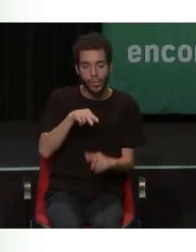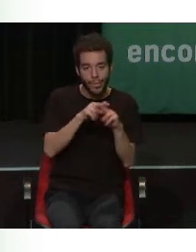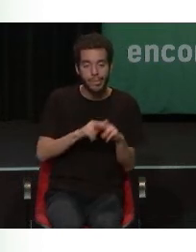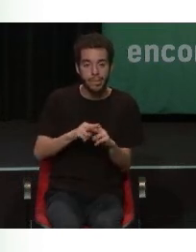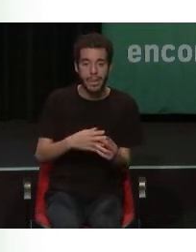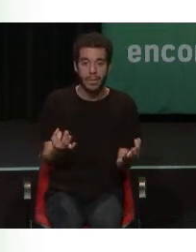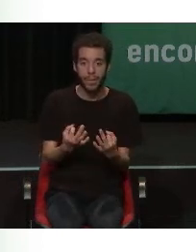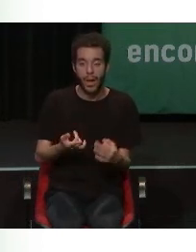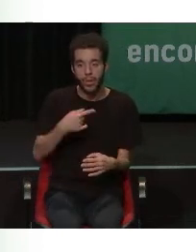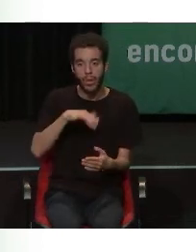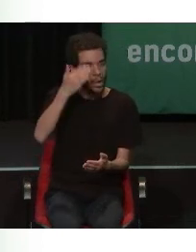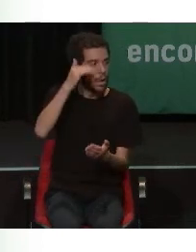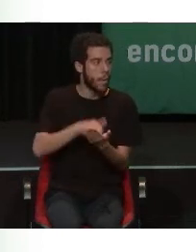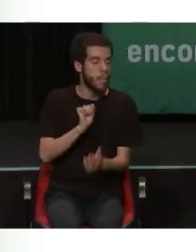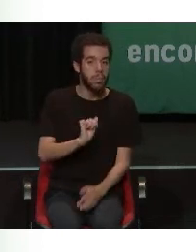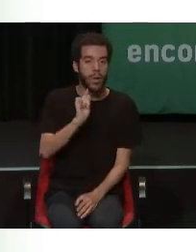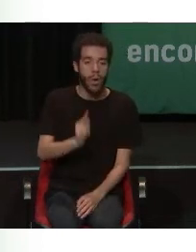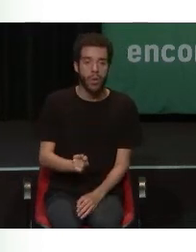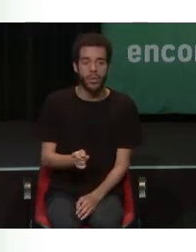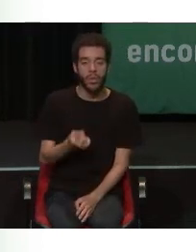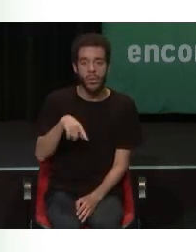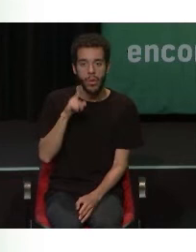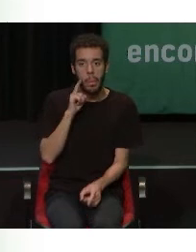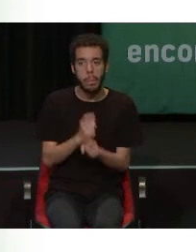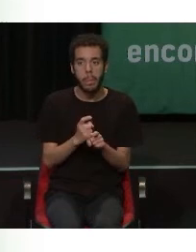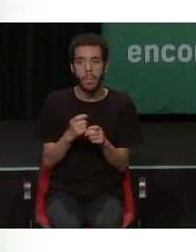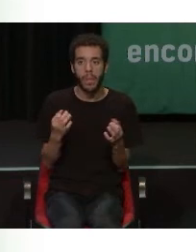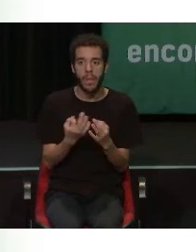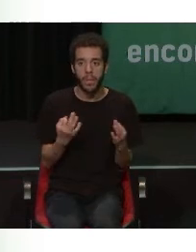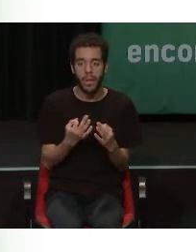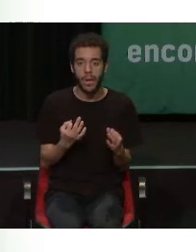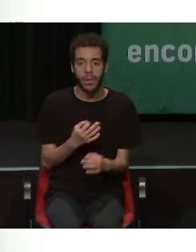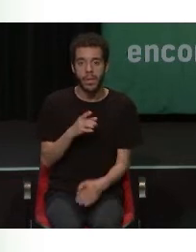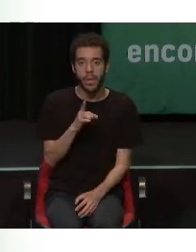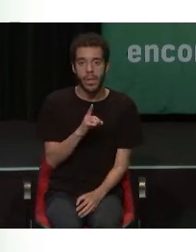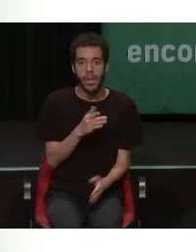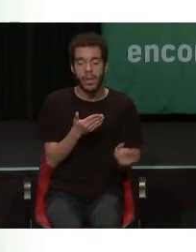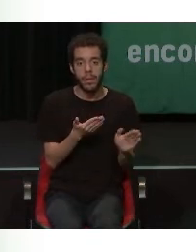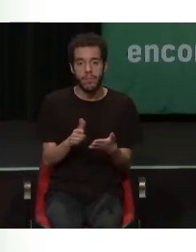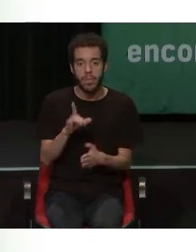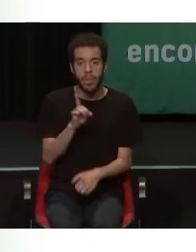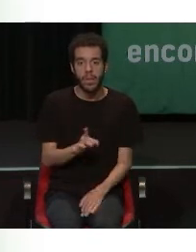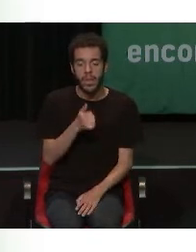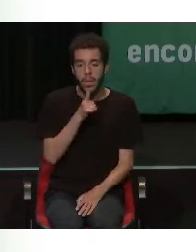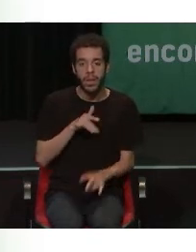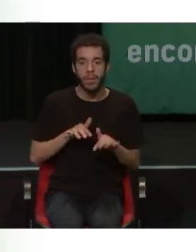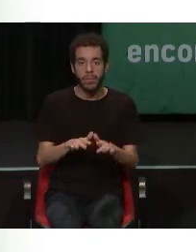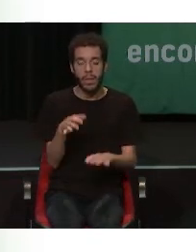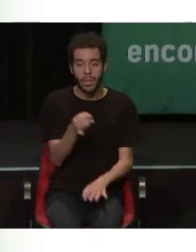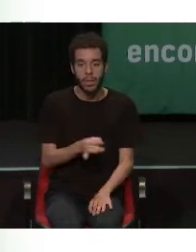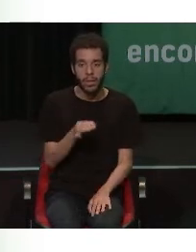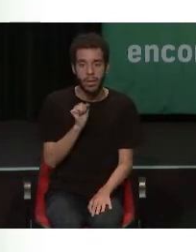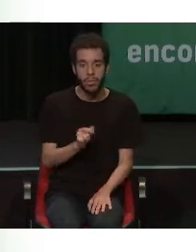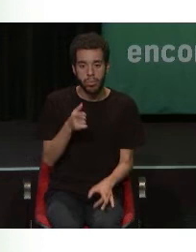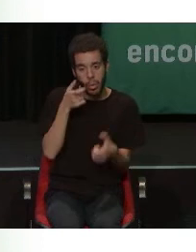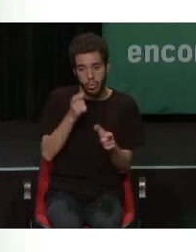we confirmed also with a good old-fashioned Western blot that S6 was highly phosphorylated in leukemia cells as compared to controls,